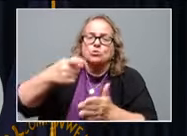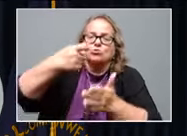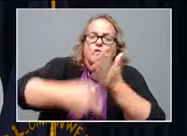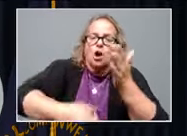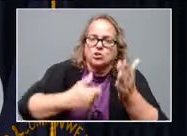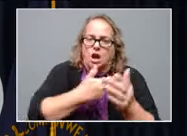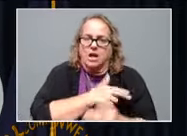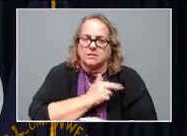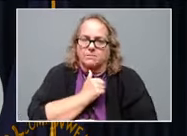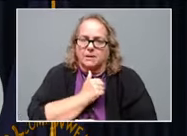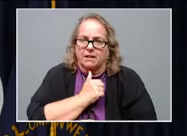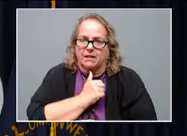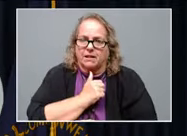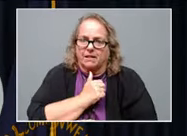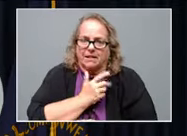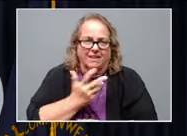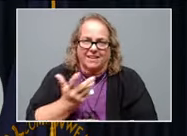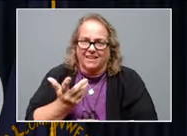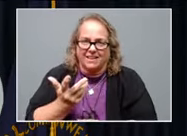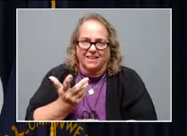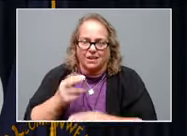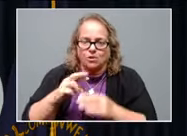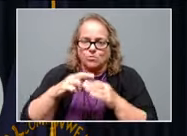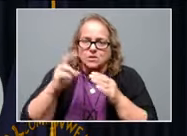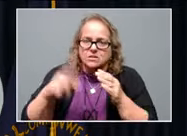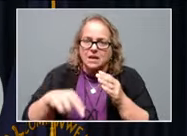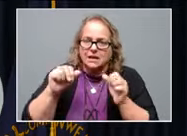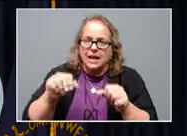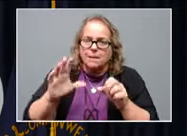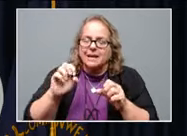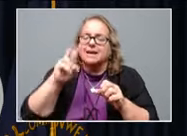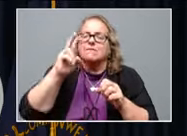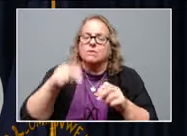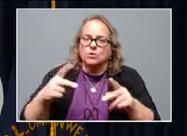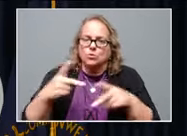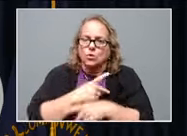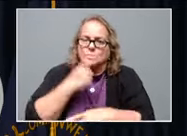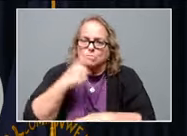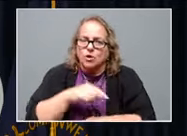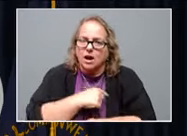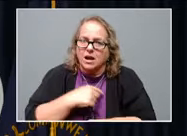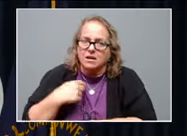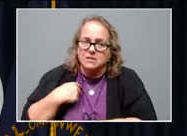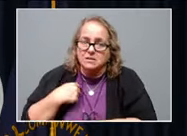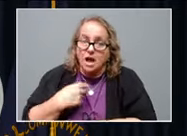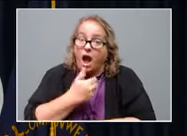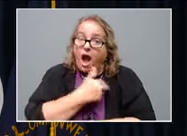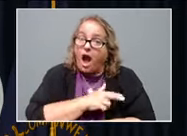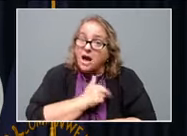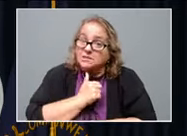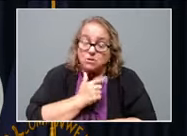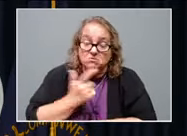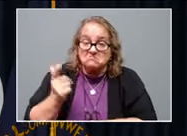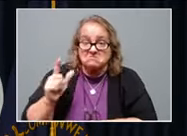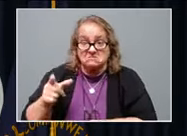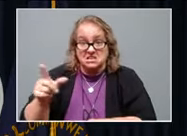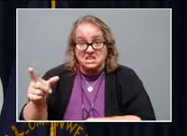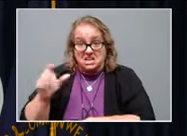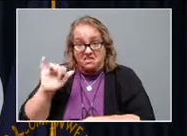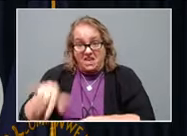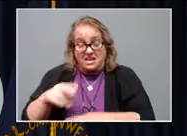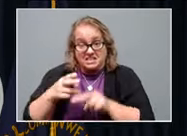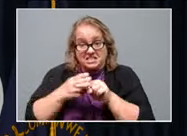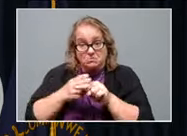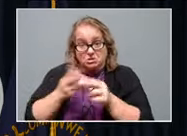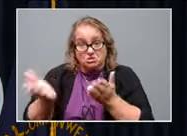now. With the result could be even worse for us. These hospitals are getting gouged. And I hope they've asked, the